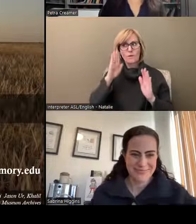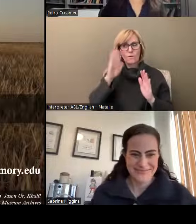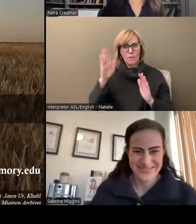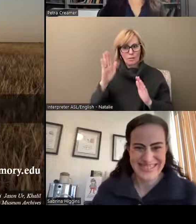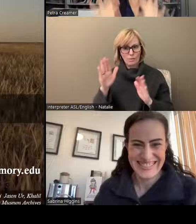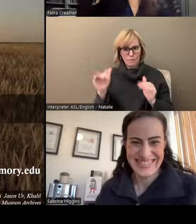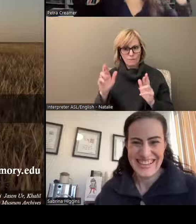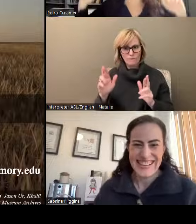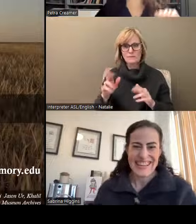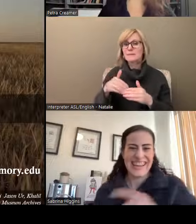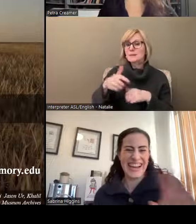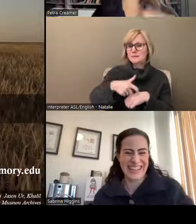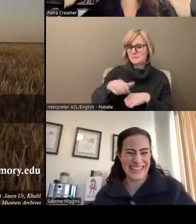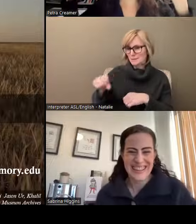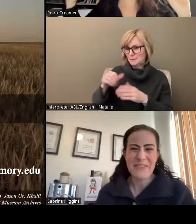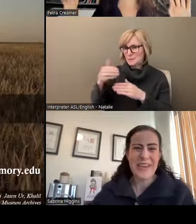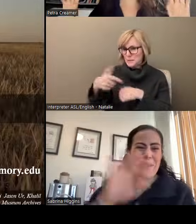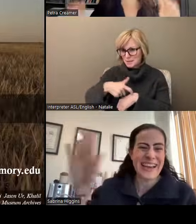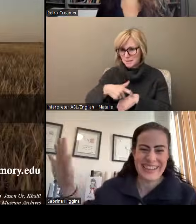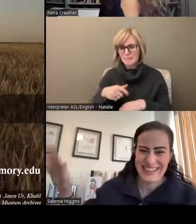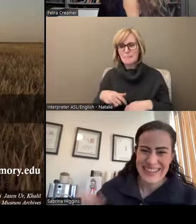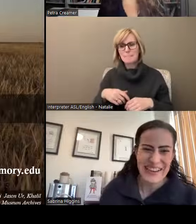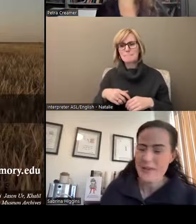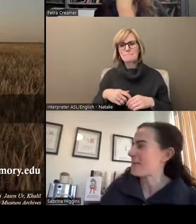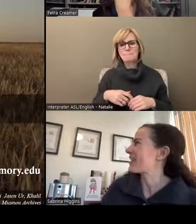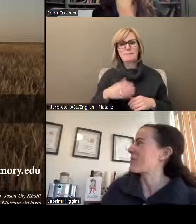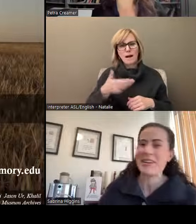time. Next time. Yeah. We'll have you back